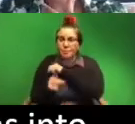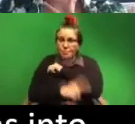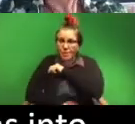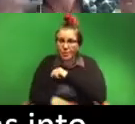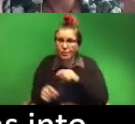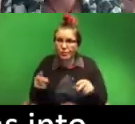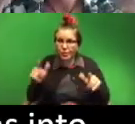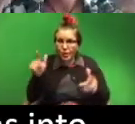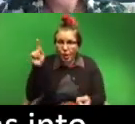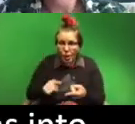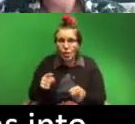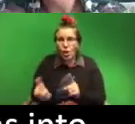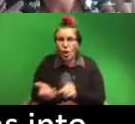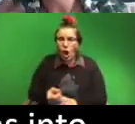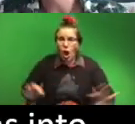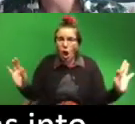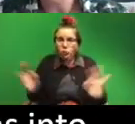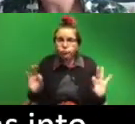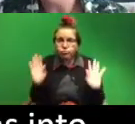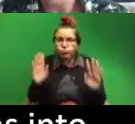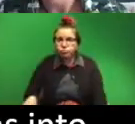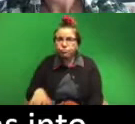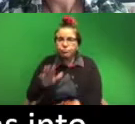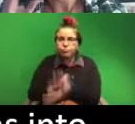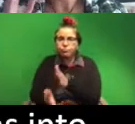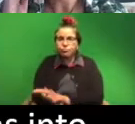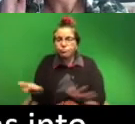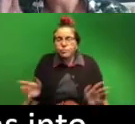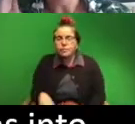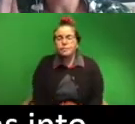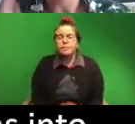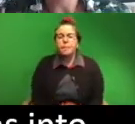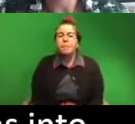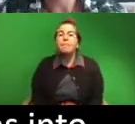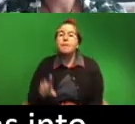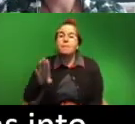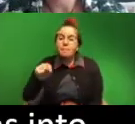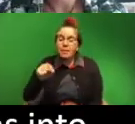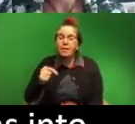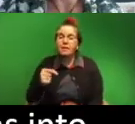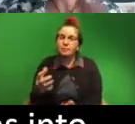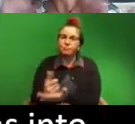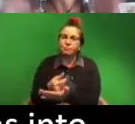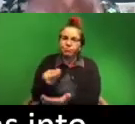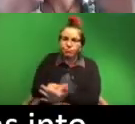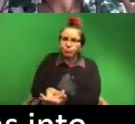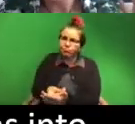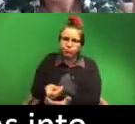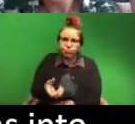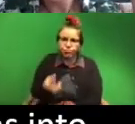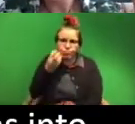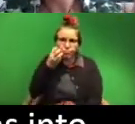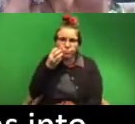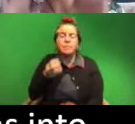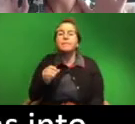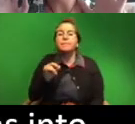are caught, you get off pretty easy, but you make a ton of money. And finally, if that's not good